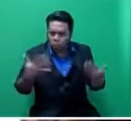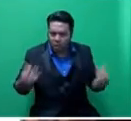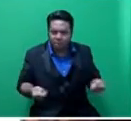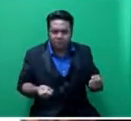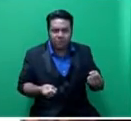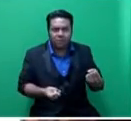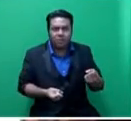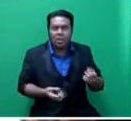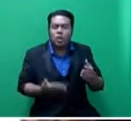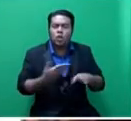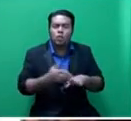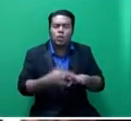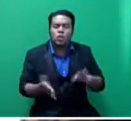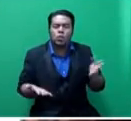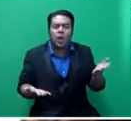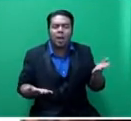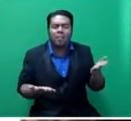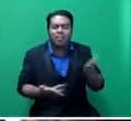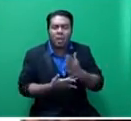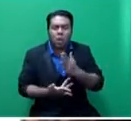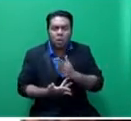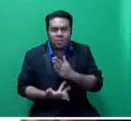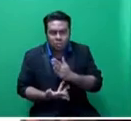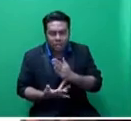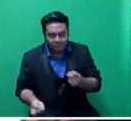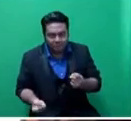artificial insemination. Now we have gone into new